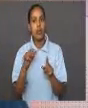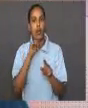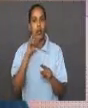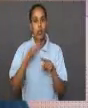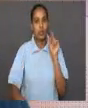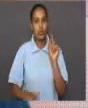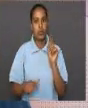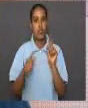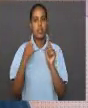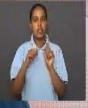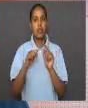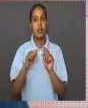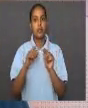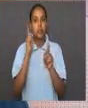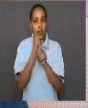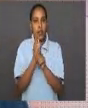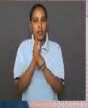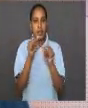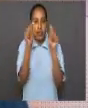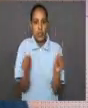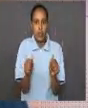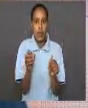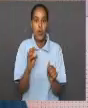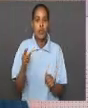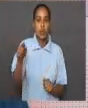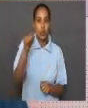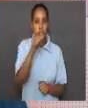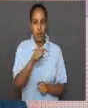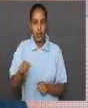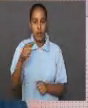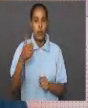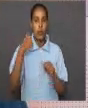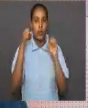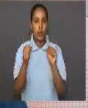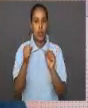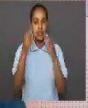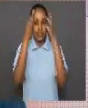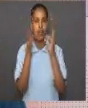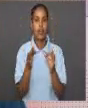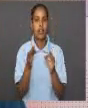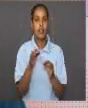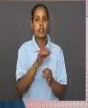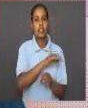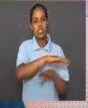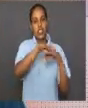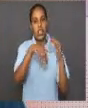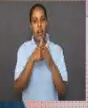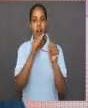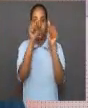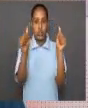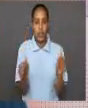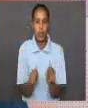know the precise shape of these orbitals, we can determine their general